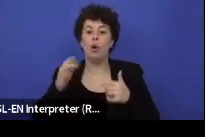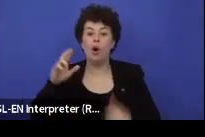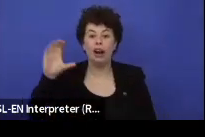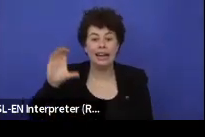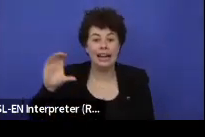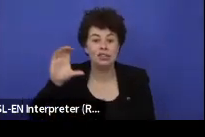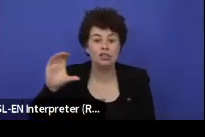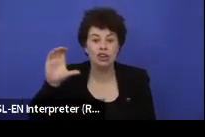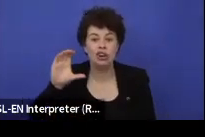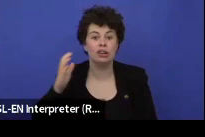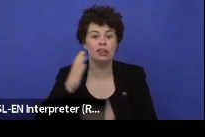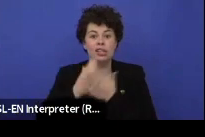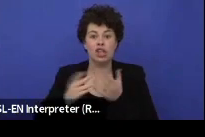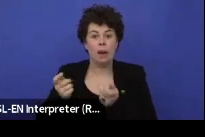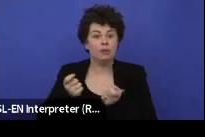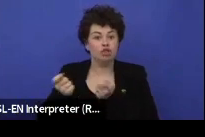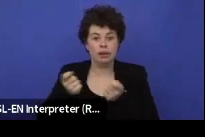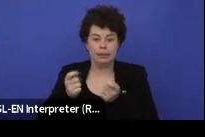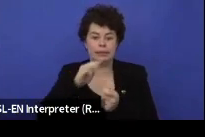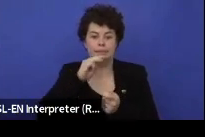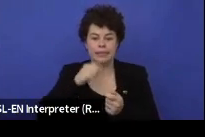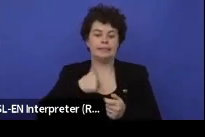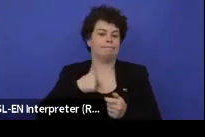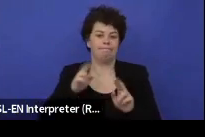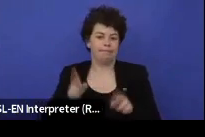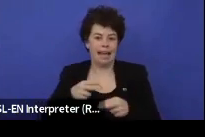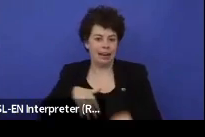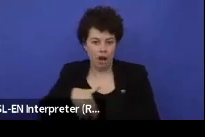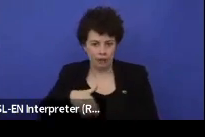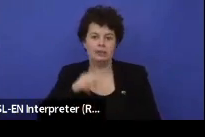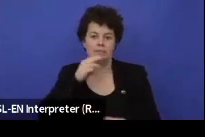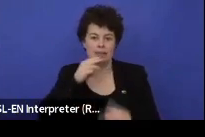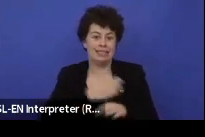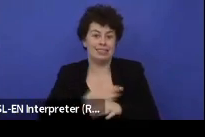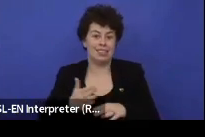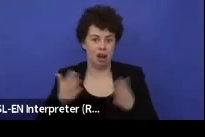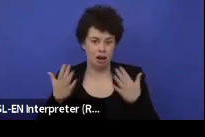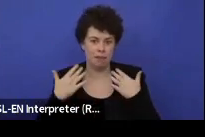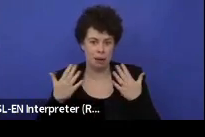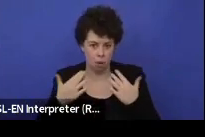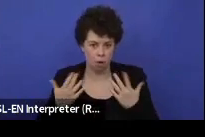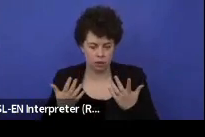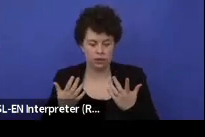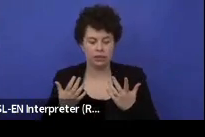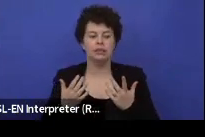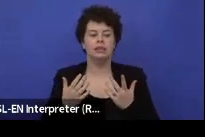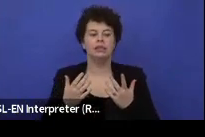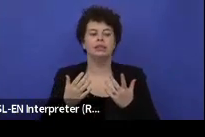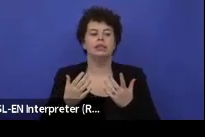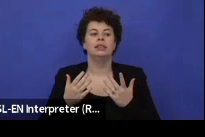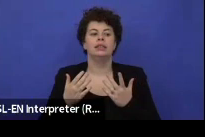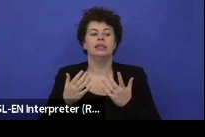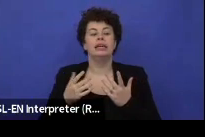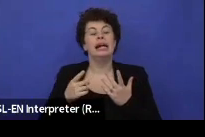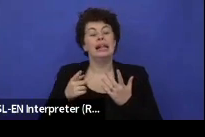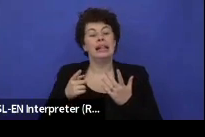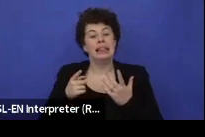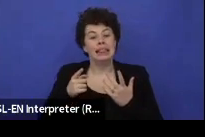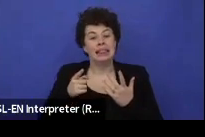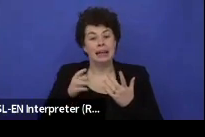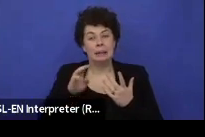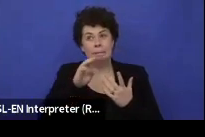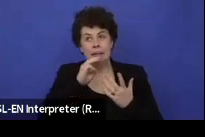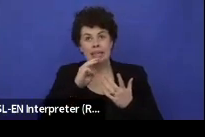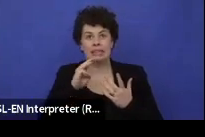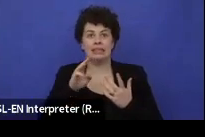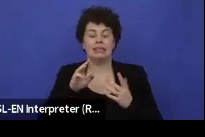menopause. And when this happens, so I said before about the perimenopause stage, which is when, symptoms will start